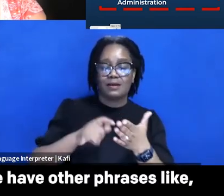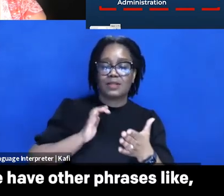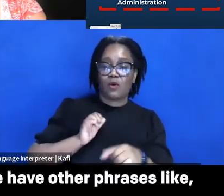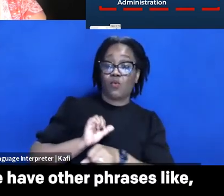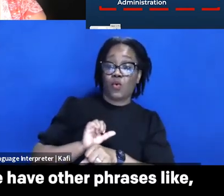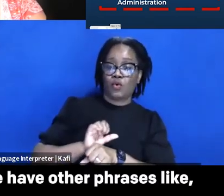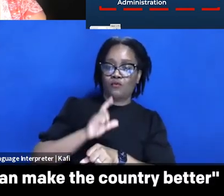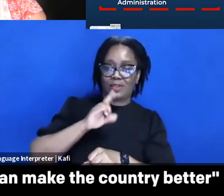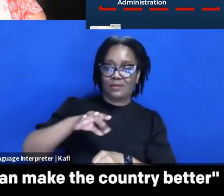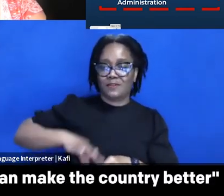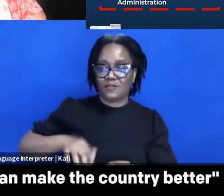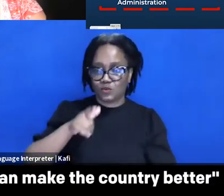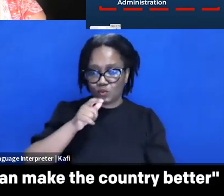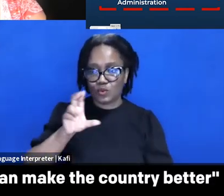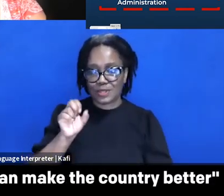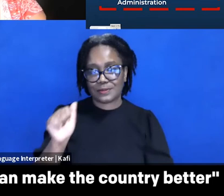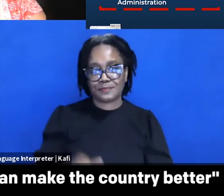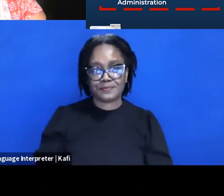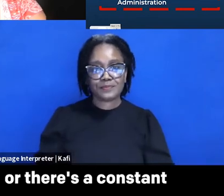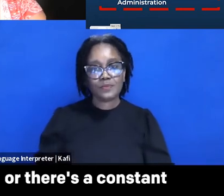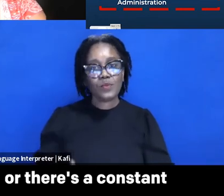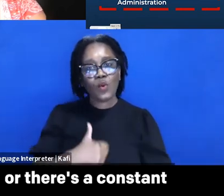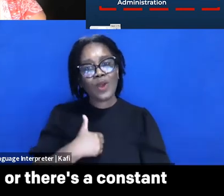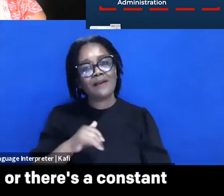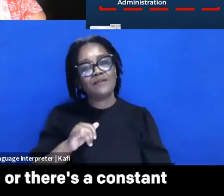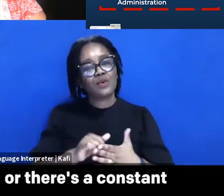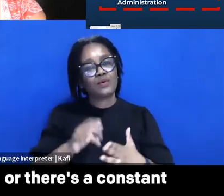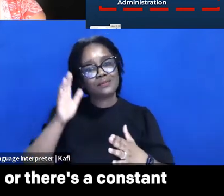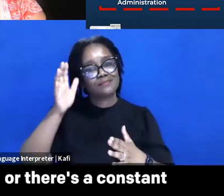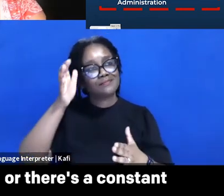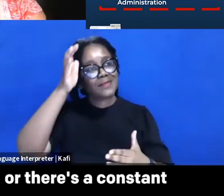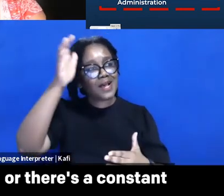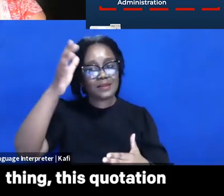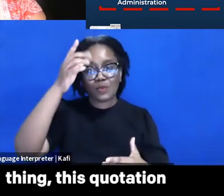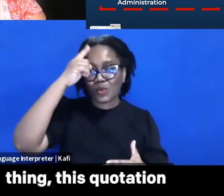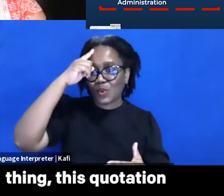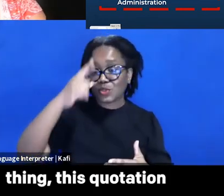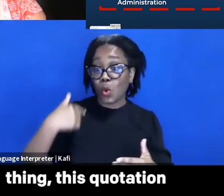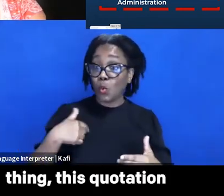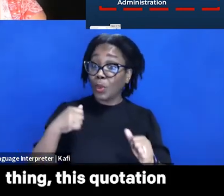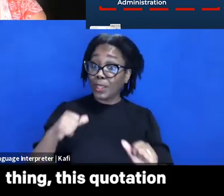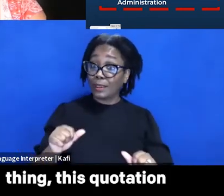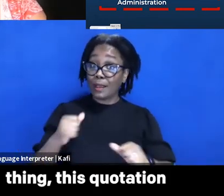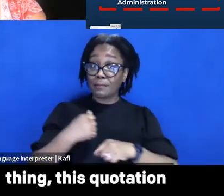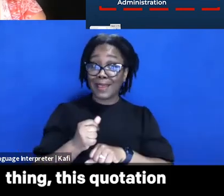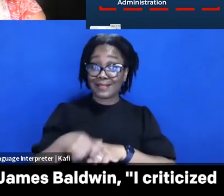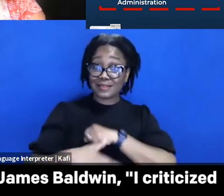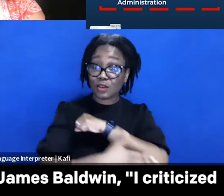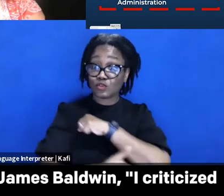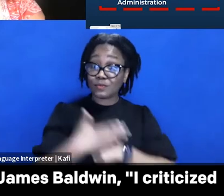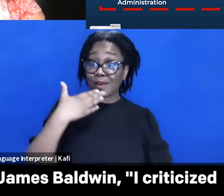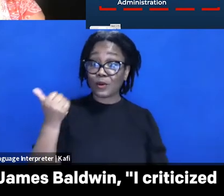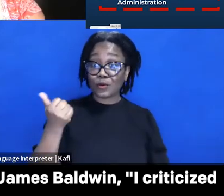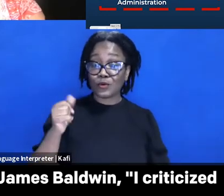other phrases like, we can make the country better, or there's a constant thing, this quotation from